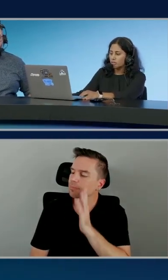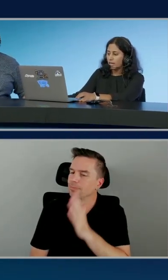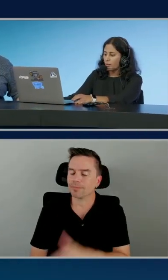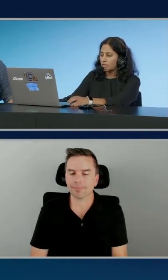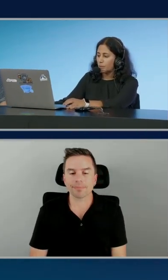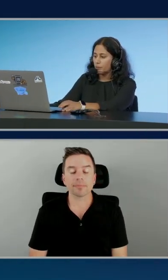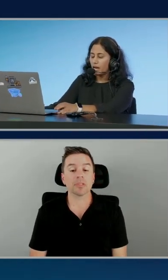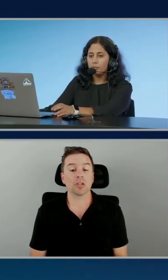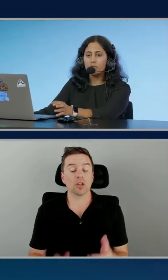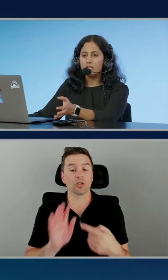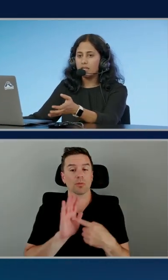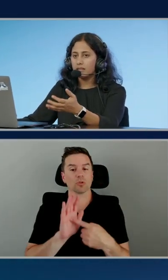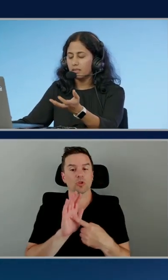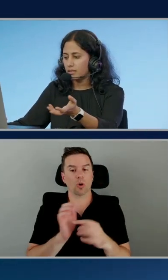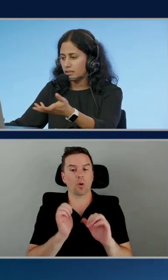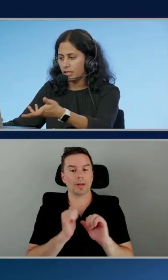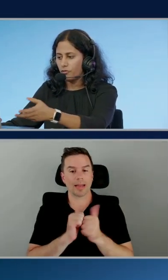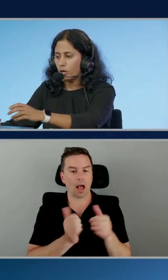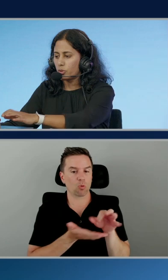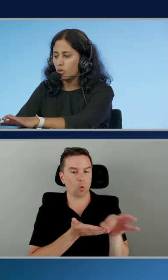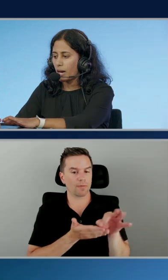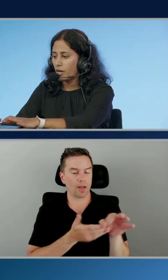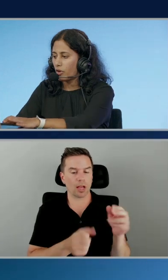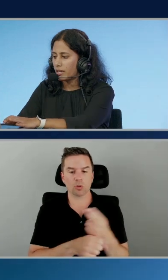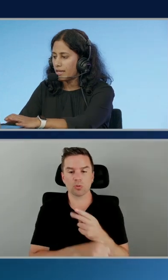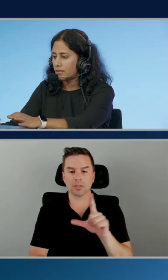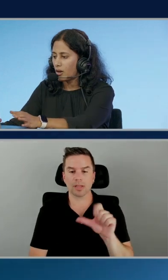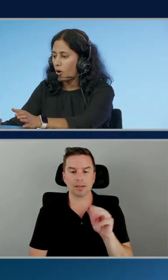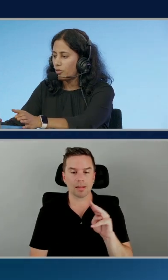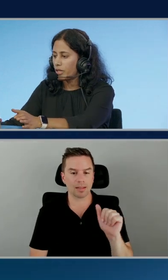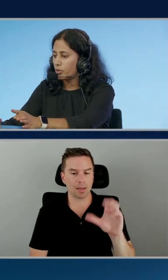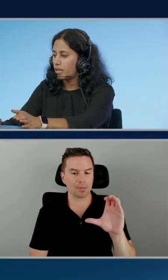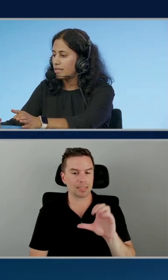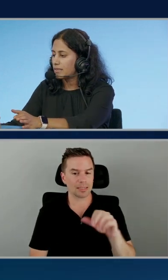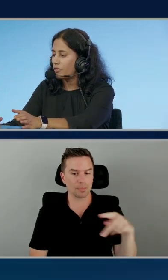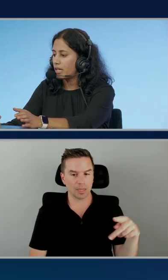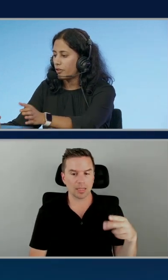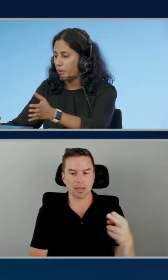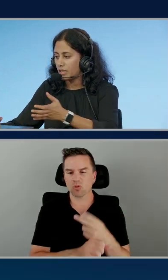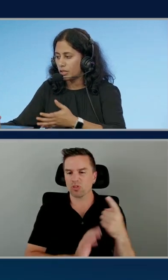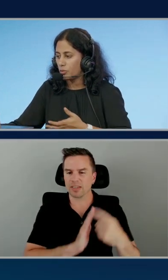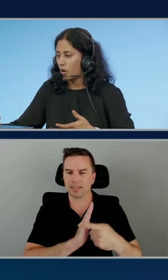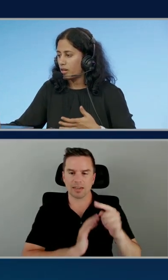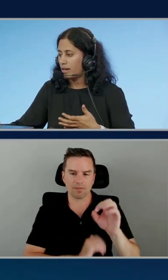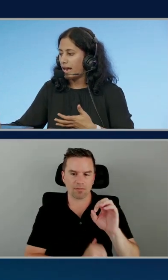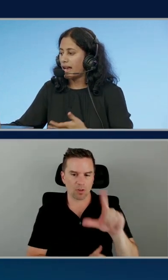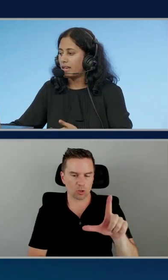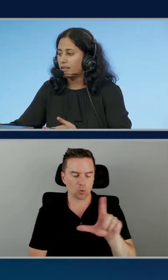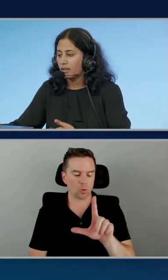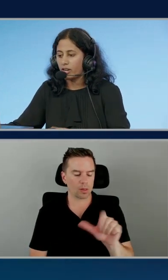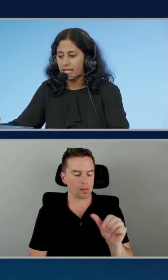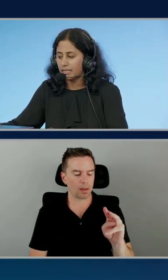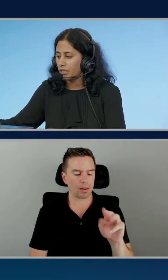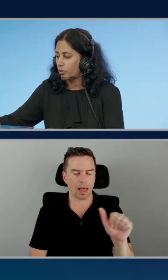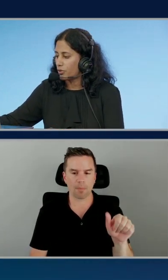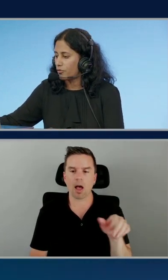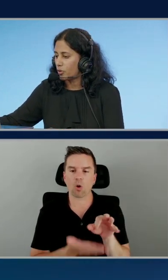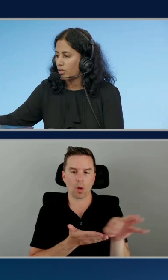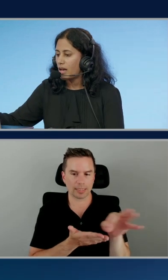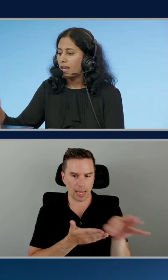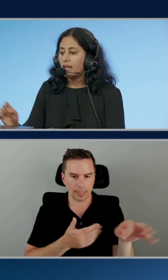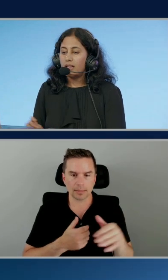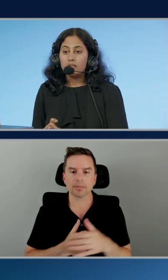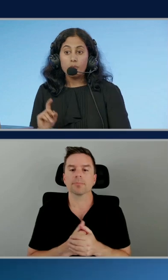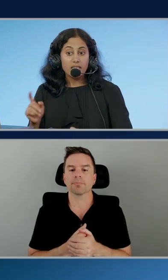quantization using Llama CPP. I'm using the default tool, Llama Quantize. All we are doing is giving an FP32 model and quantizing it to